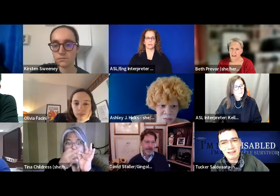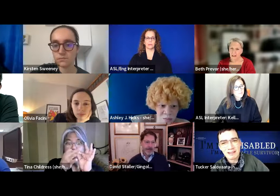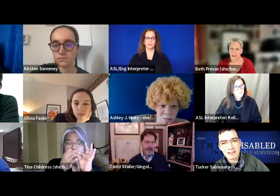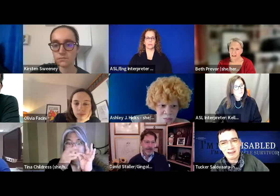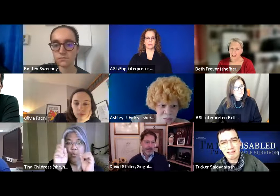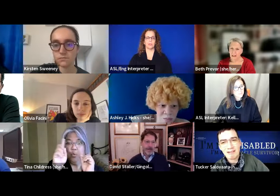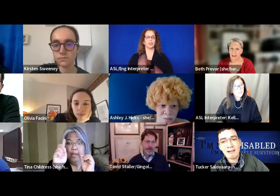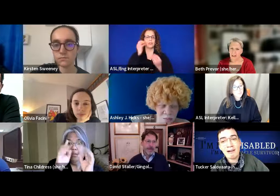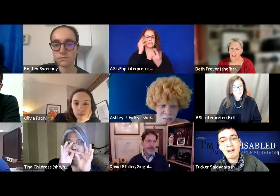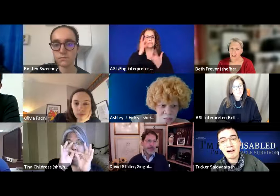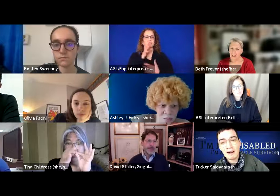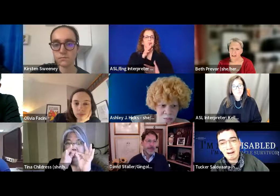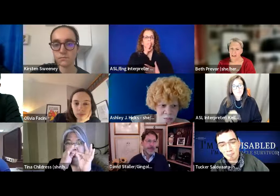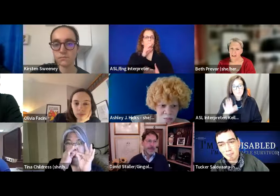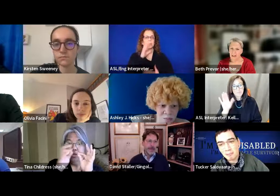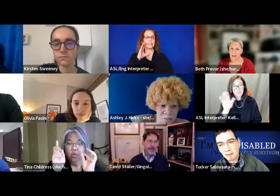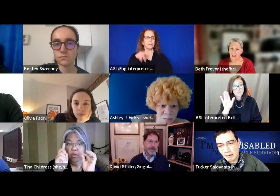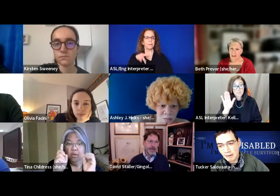do you